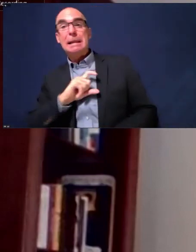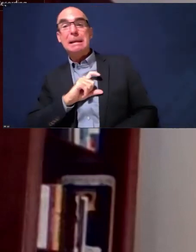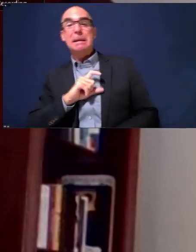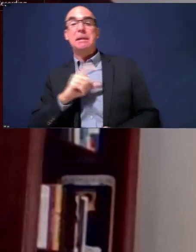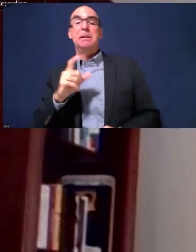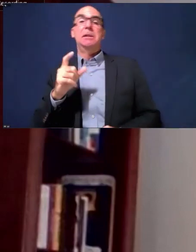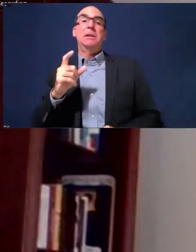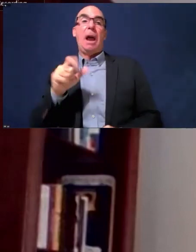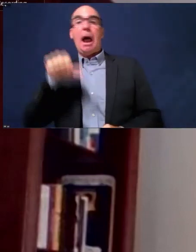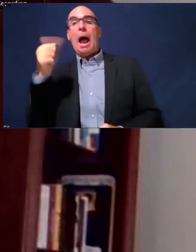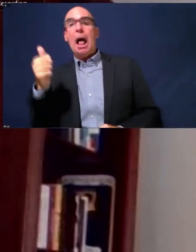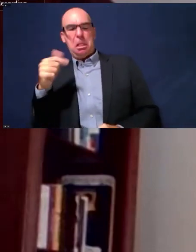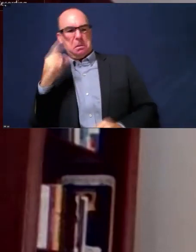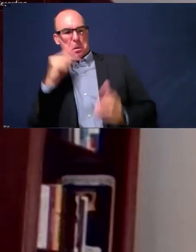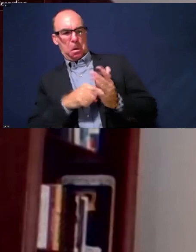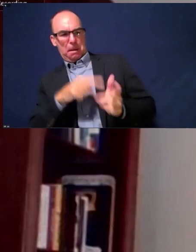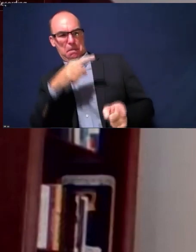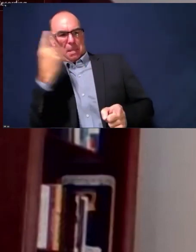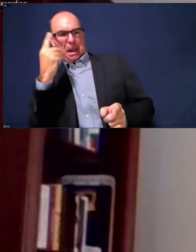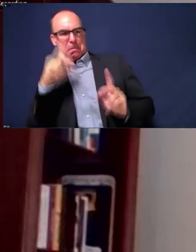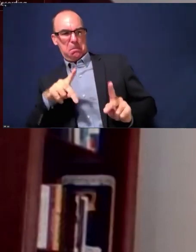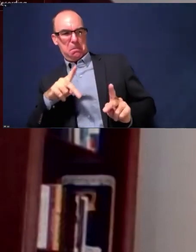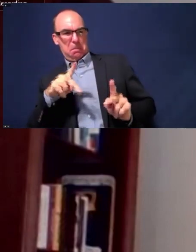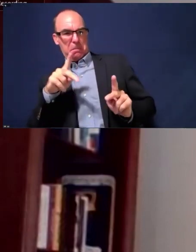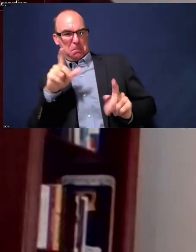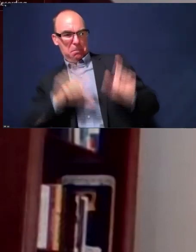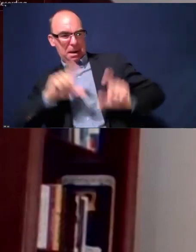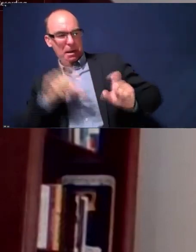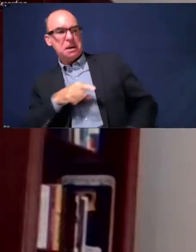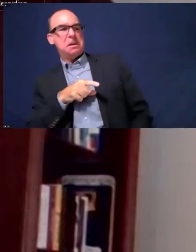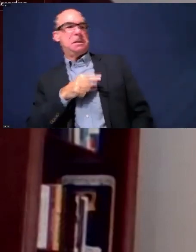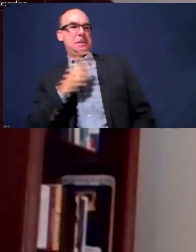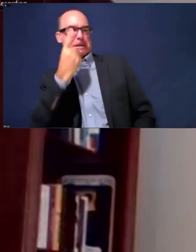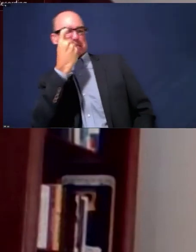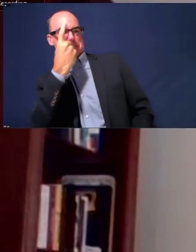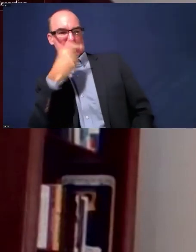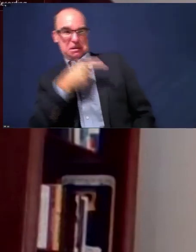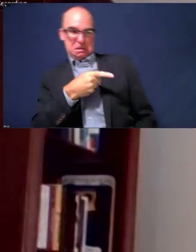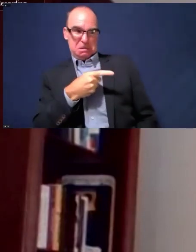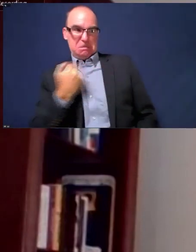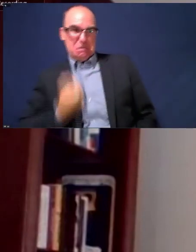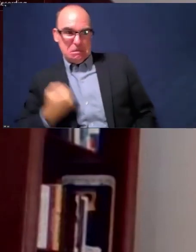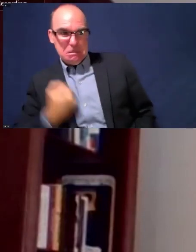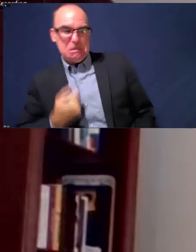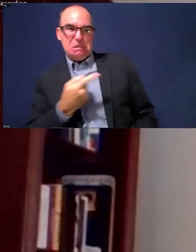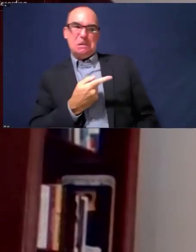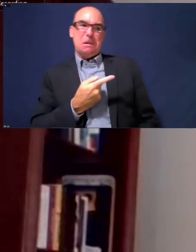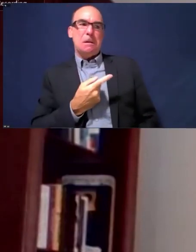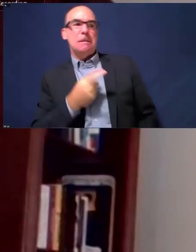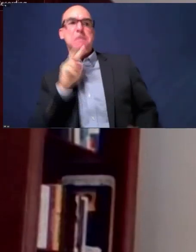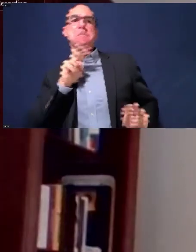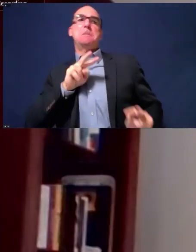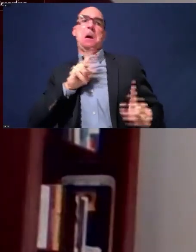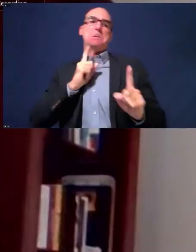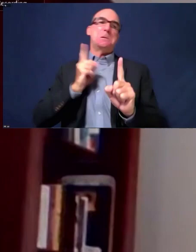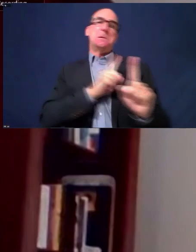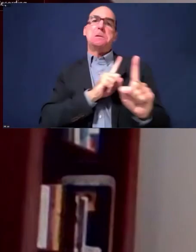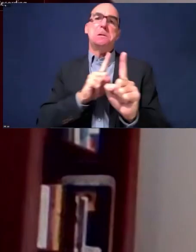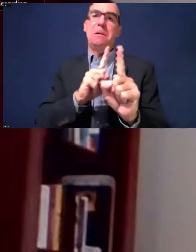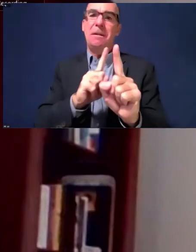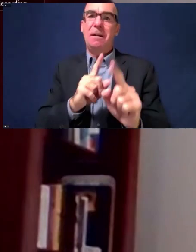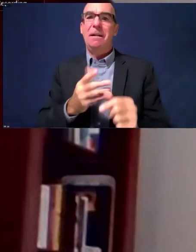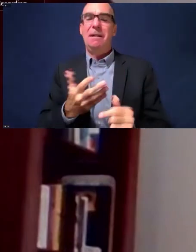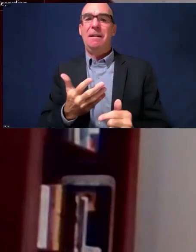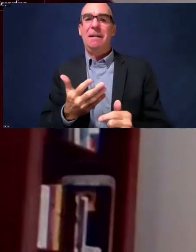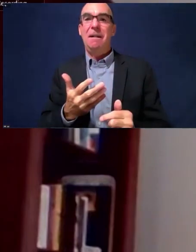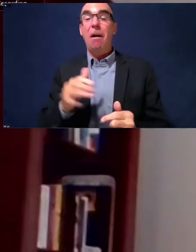including security staff. Black faculty, for example, often have to pay more attention to our attire so that we are